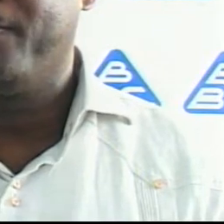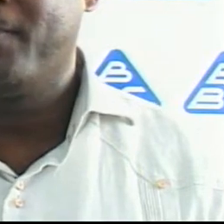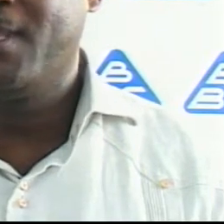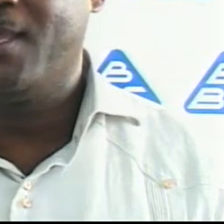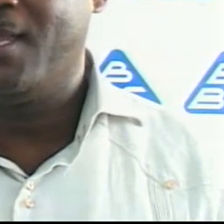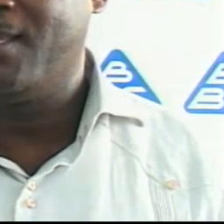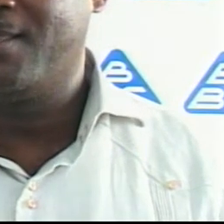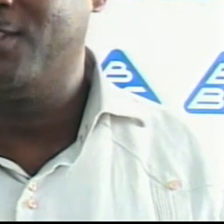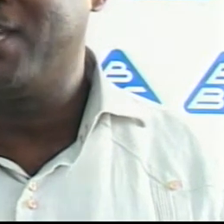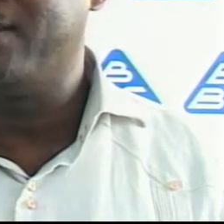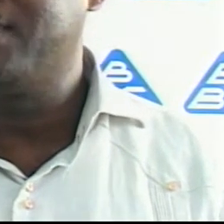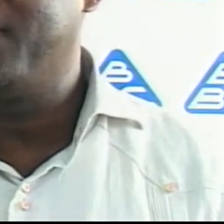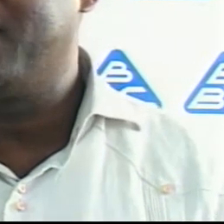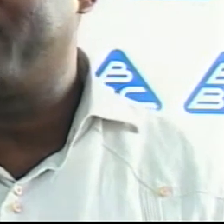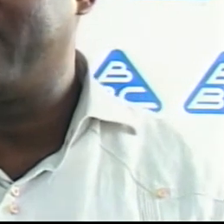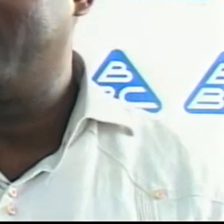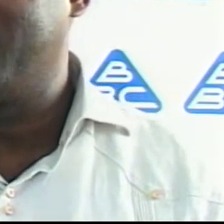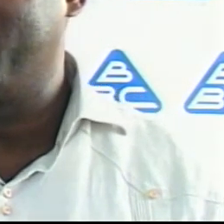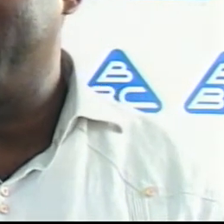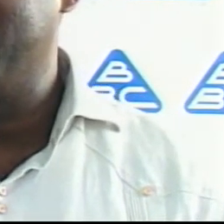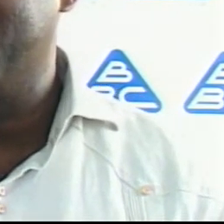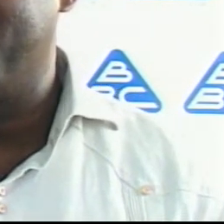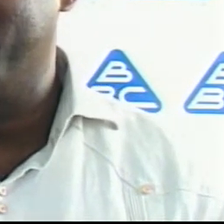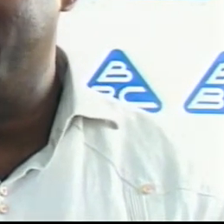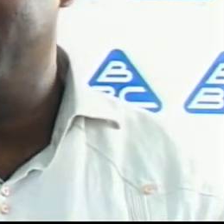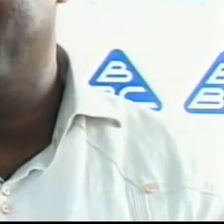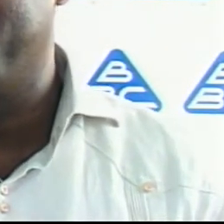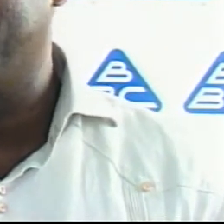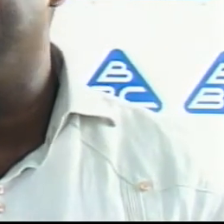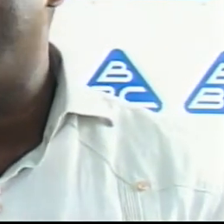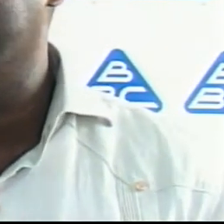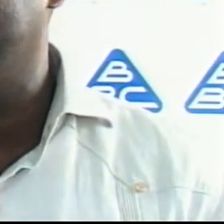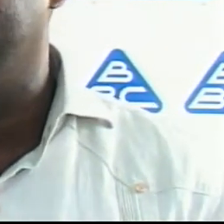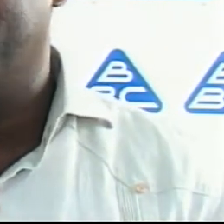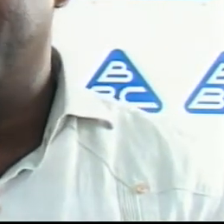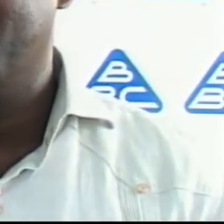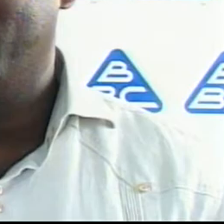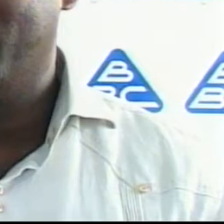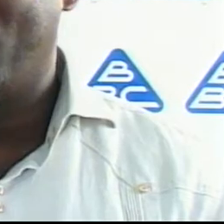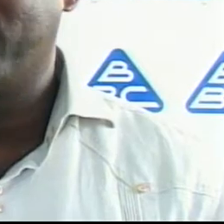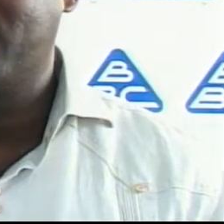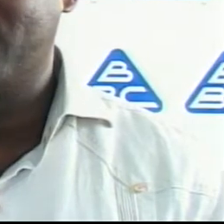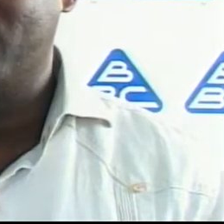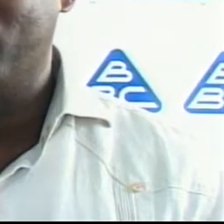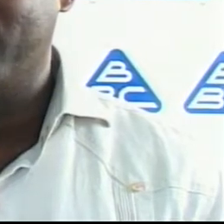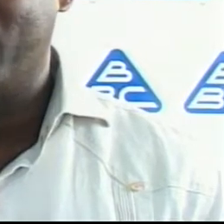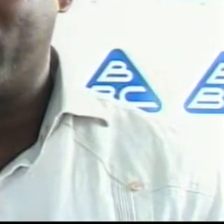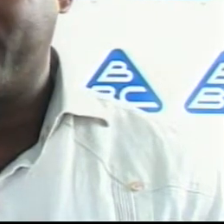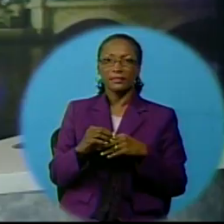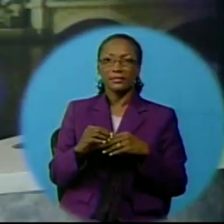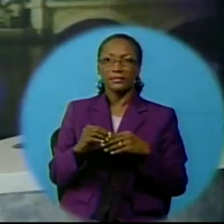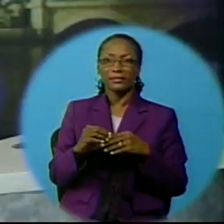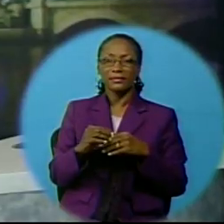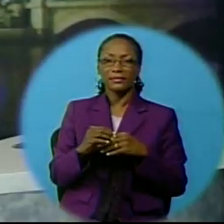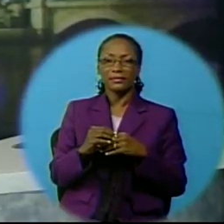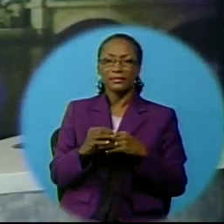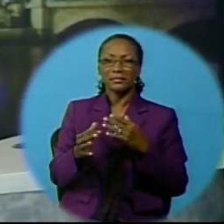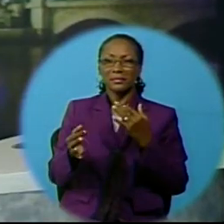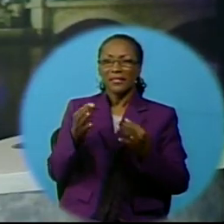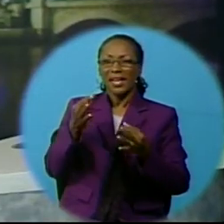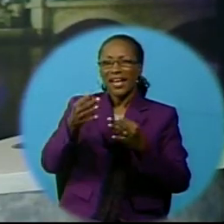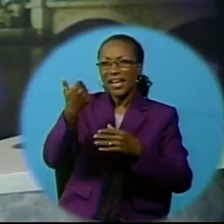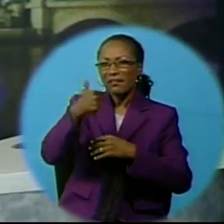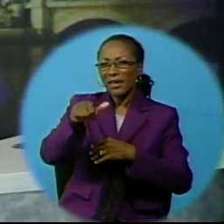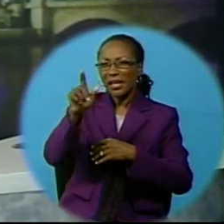fanfare. And I think, generally speaking, private enterprise in Barbados have been pretty cooperative with the officers in doing their work.